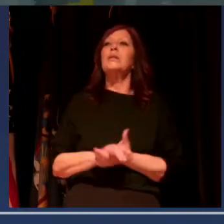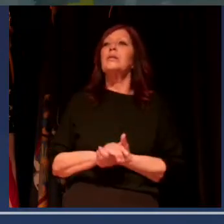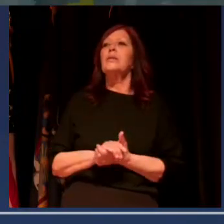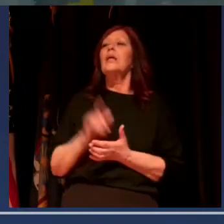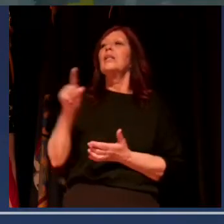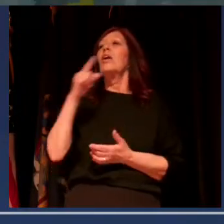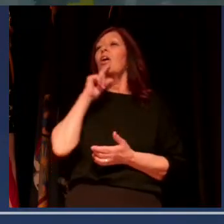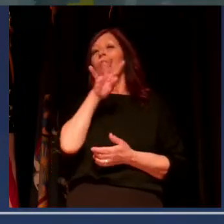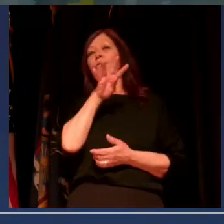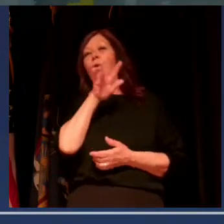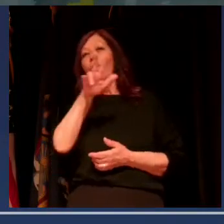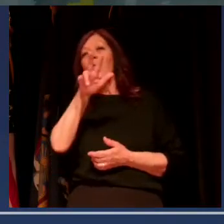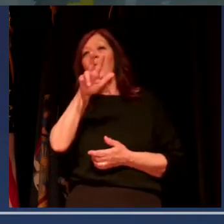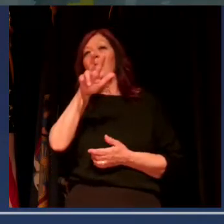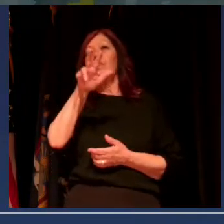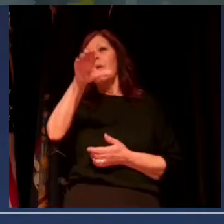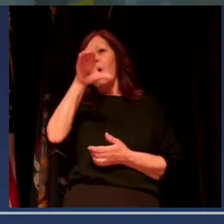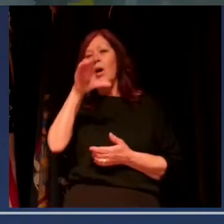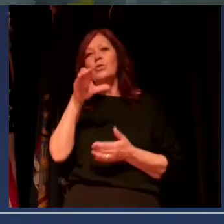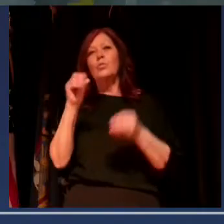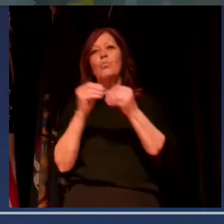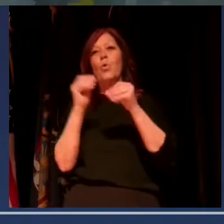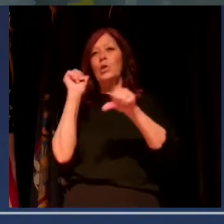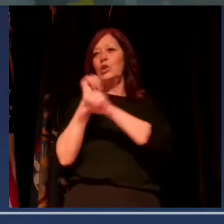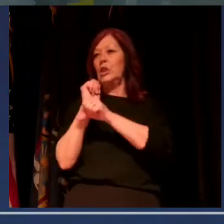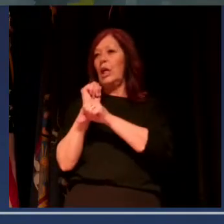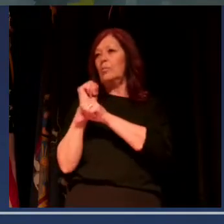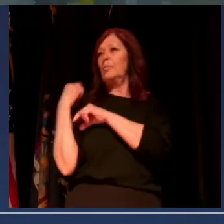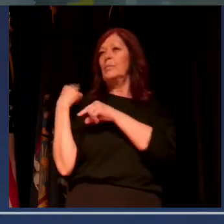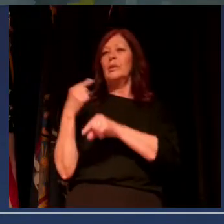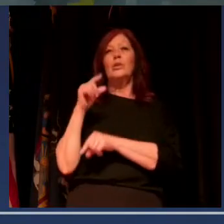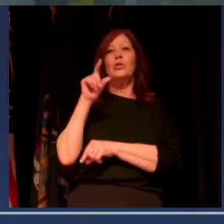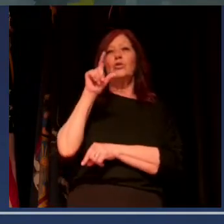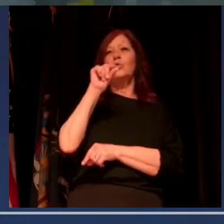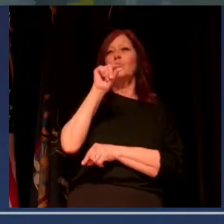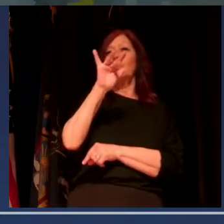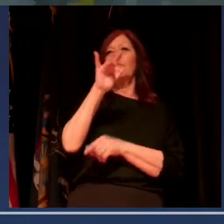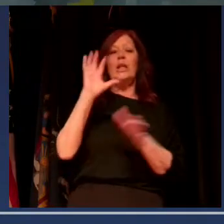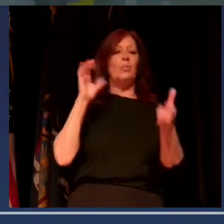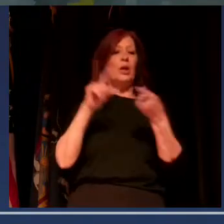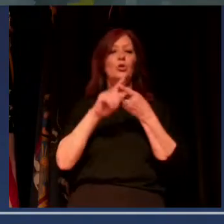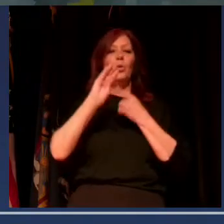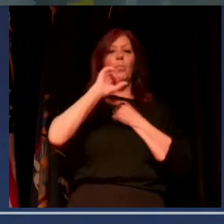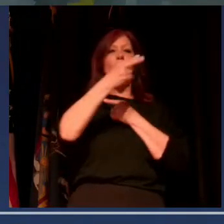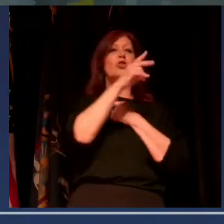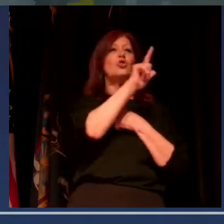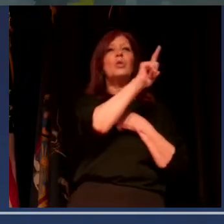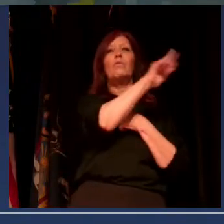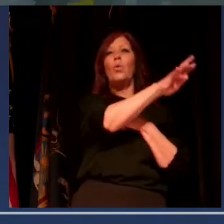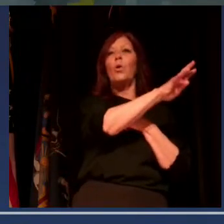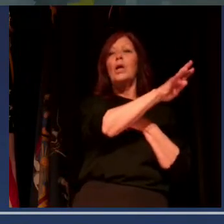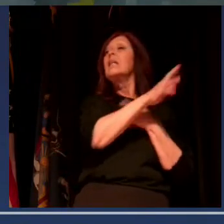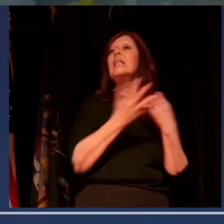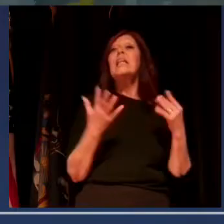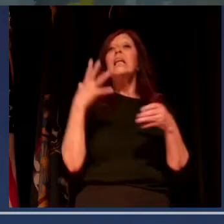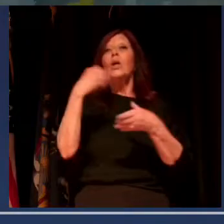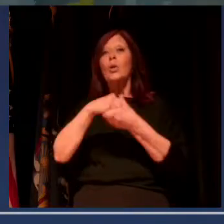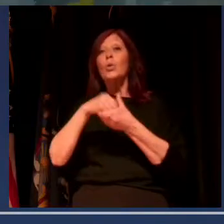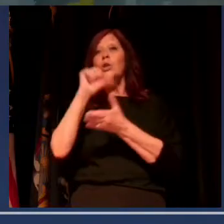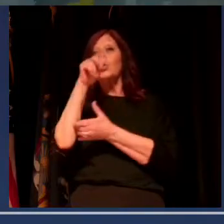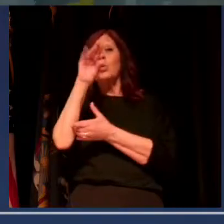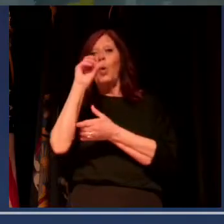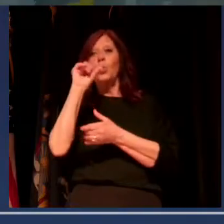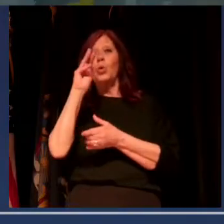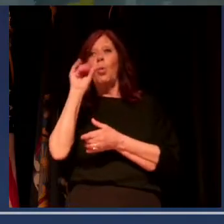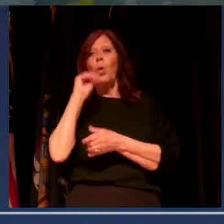are 4,300 more jobs as of March 2025 compared to March 2024, even including the Sumitomo